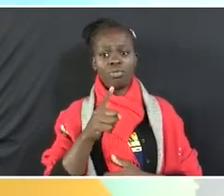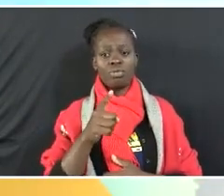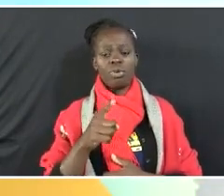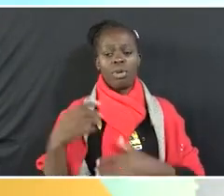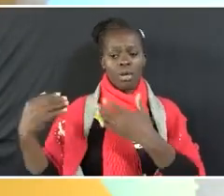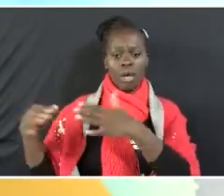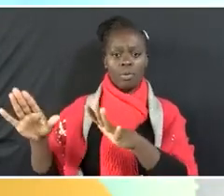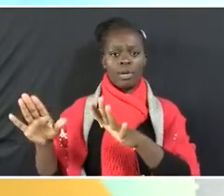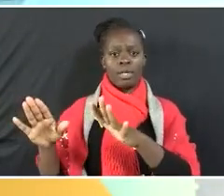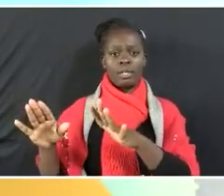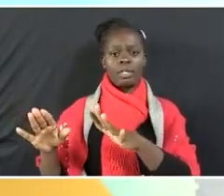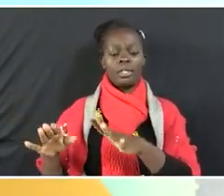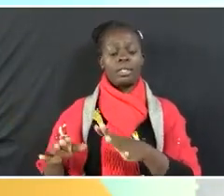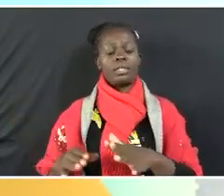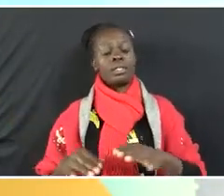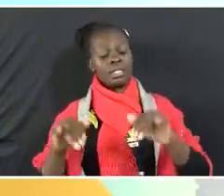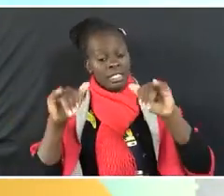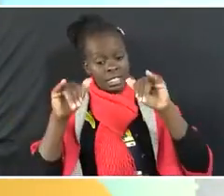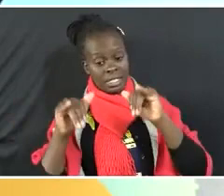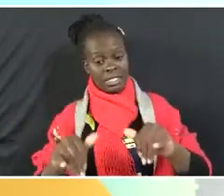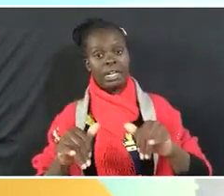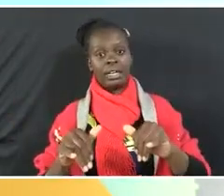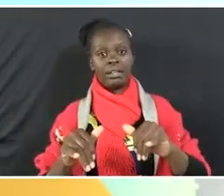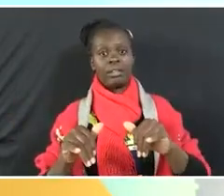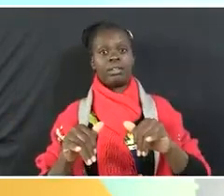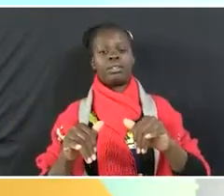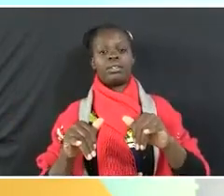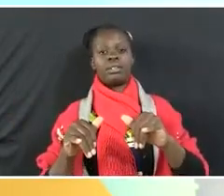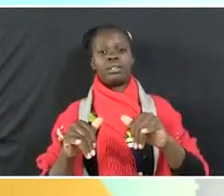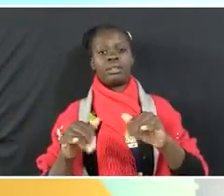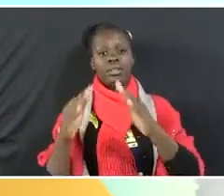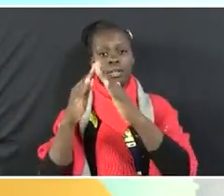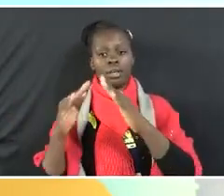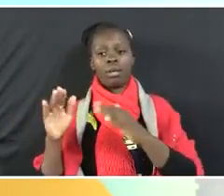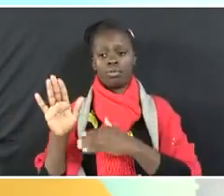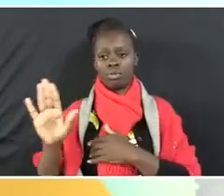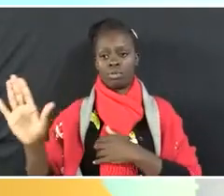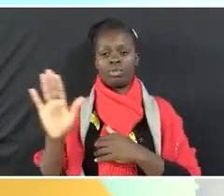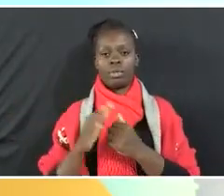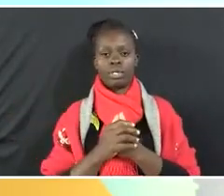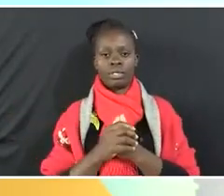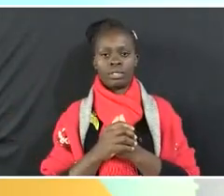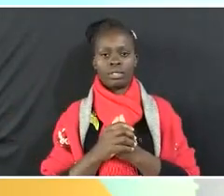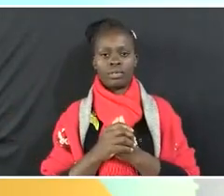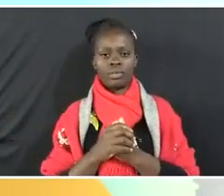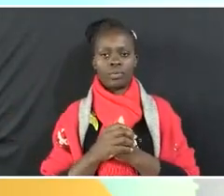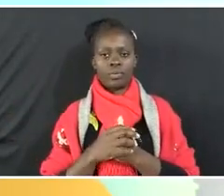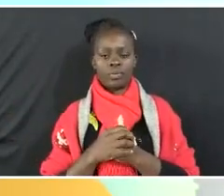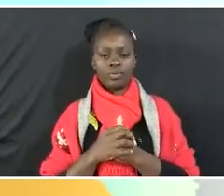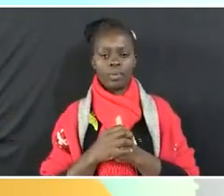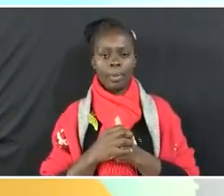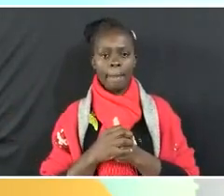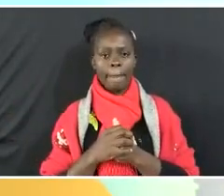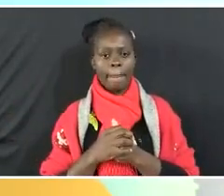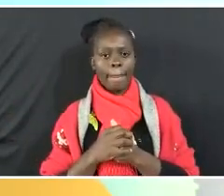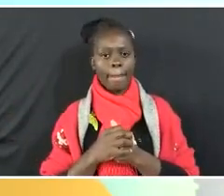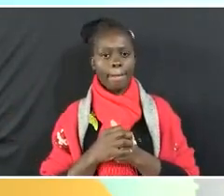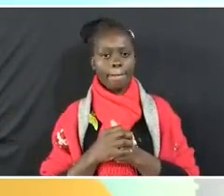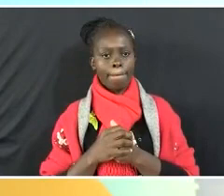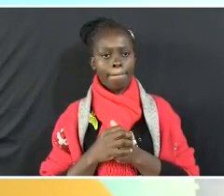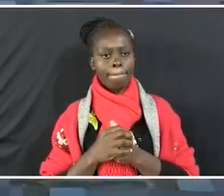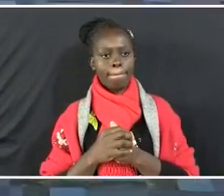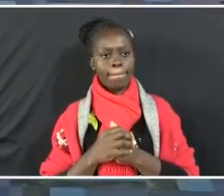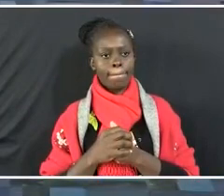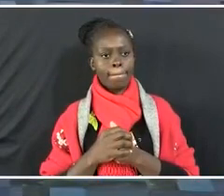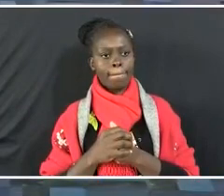We don't want to talk. I can't talk to him. He has messed up. That's not how issues are handled. And let me tell you, look at what the